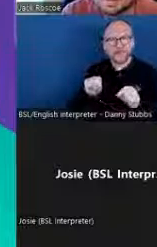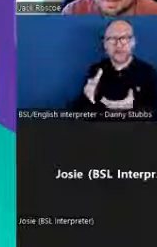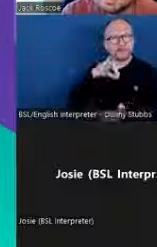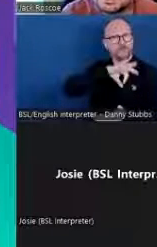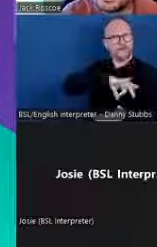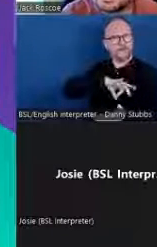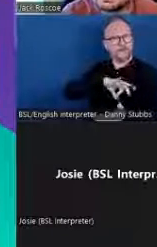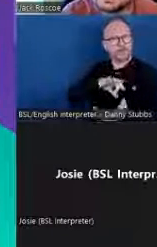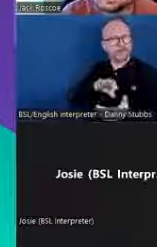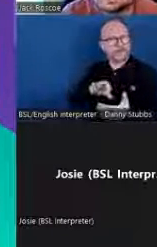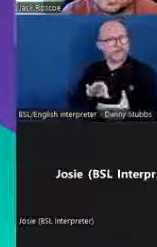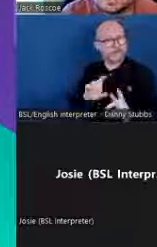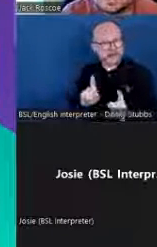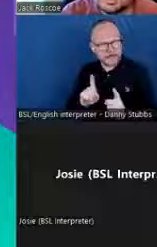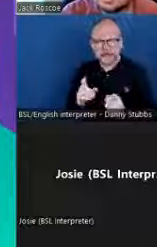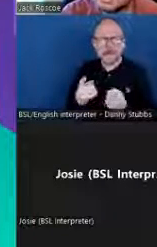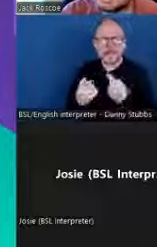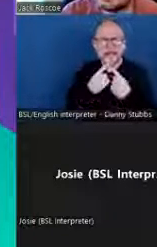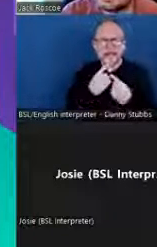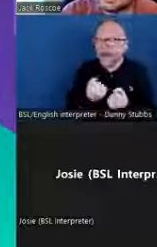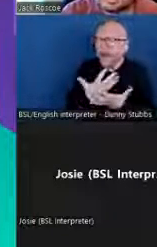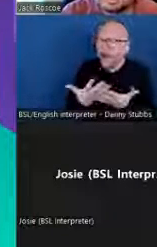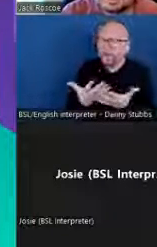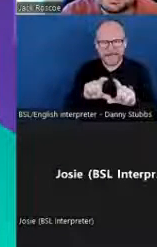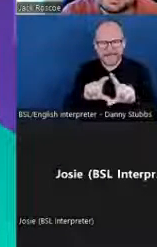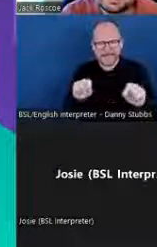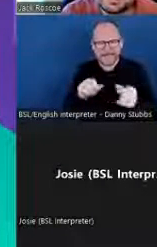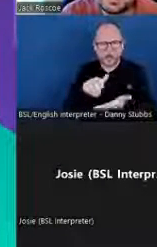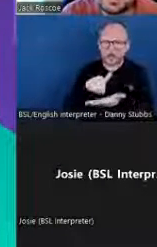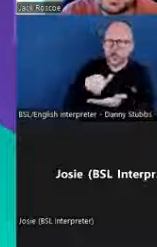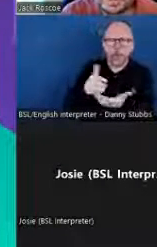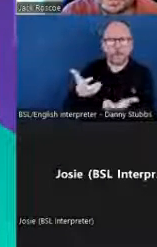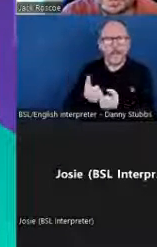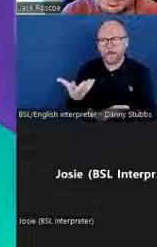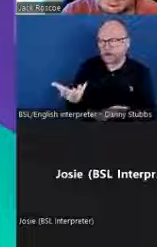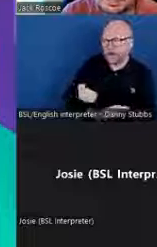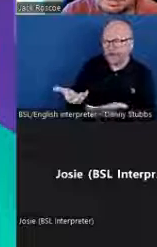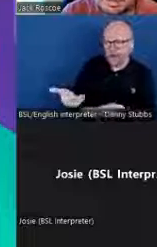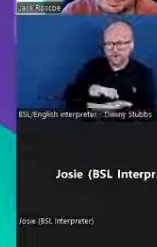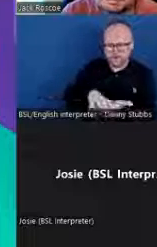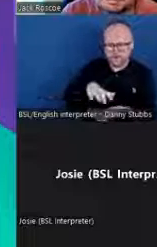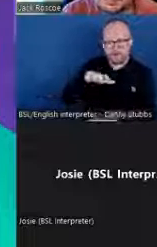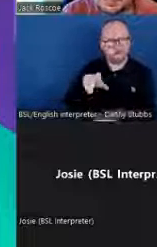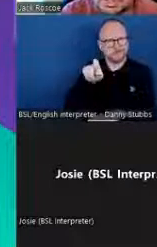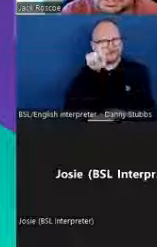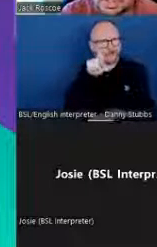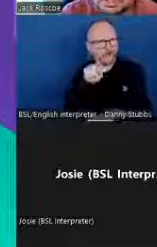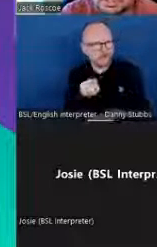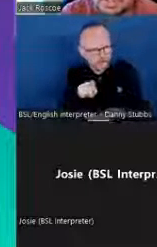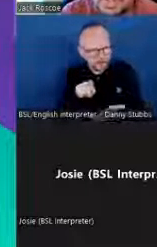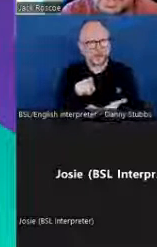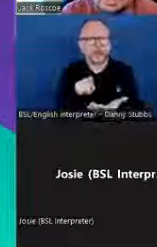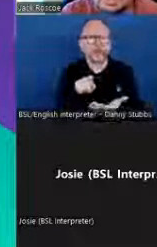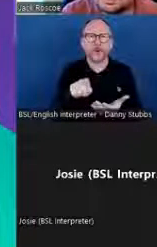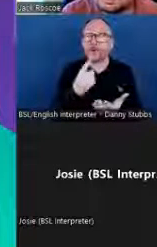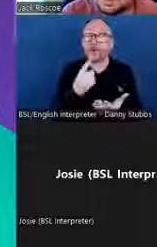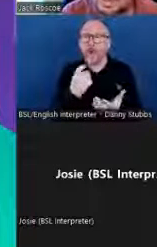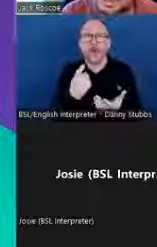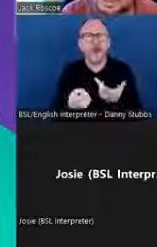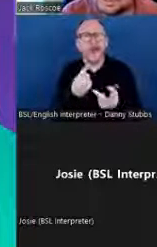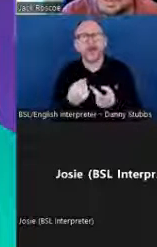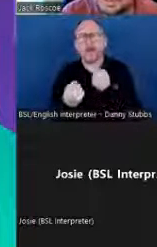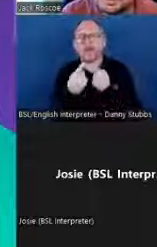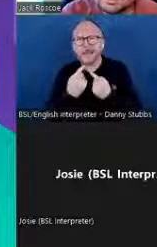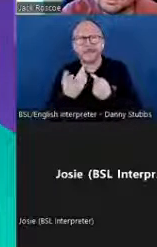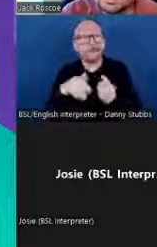available about how many tickets were sold and how much income was generated. There'll be data available from your digital channels, so